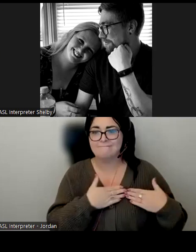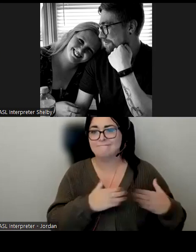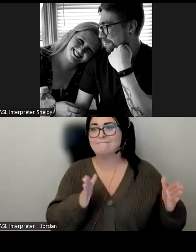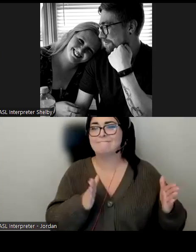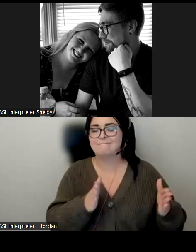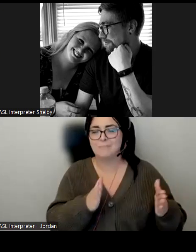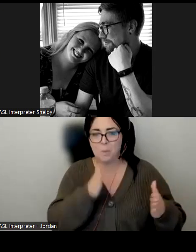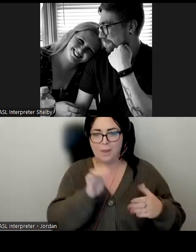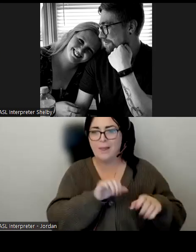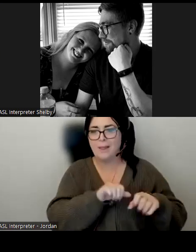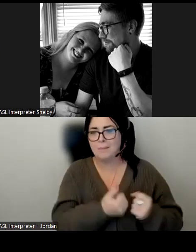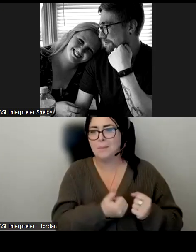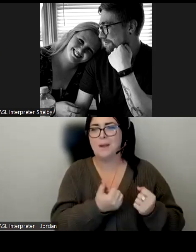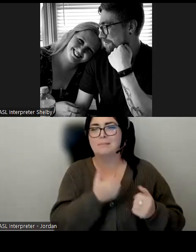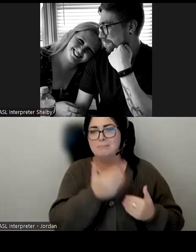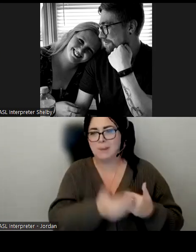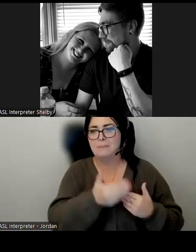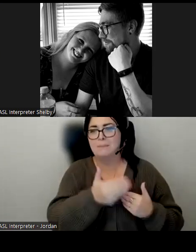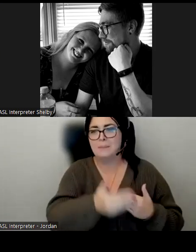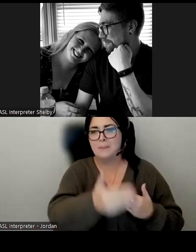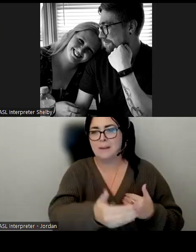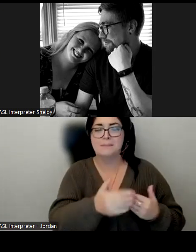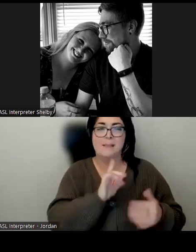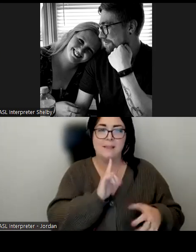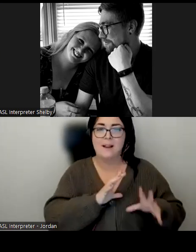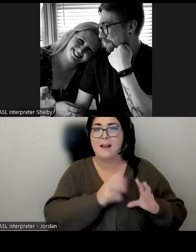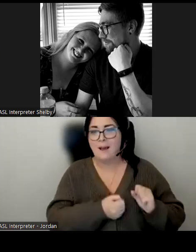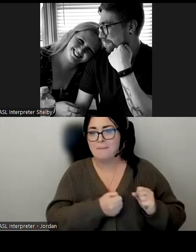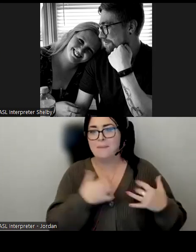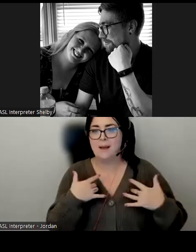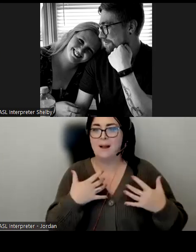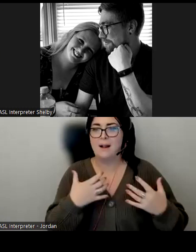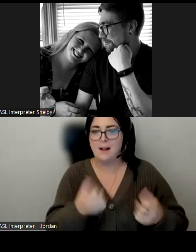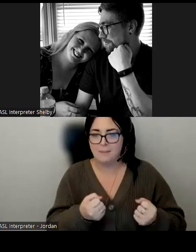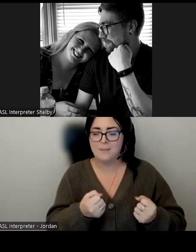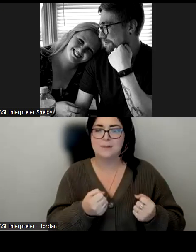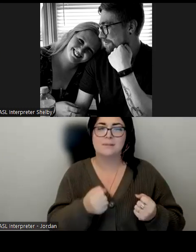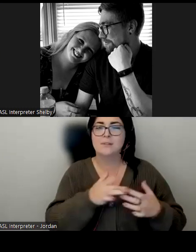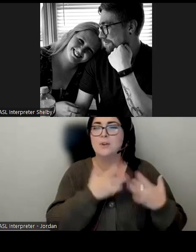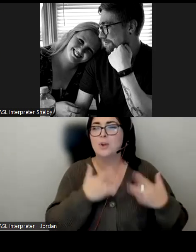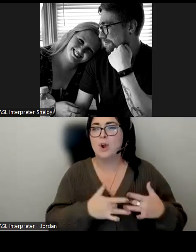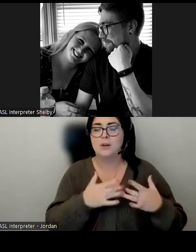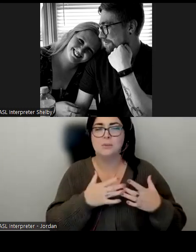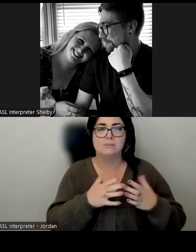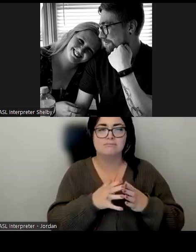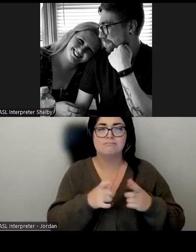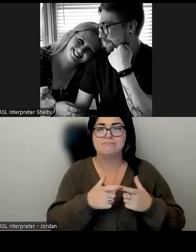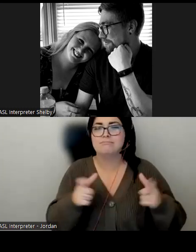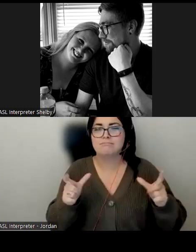yet, as you grieve, it will heal. And as it heals, it'll get bigger and bigger and bigger. And that's what it's all